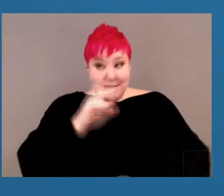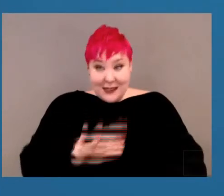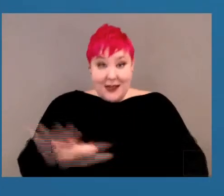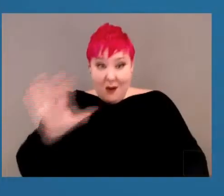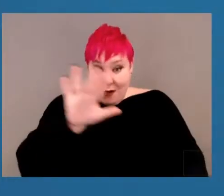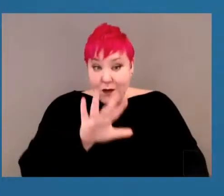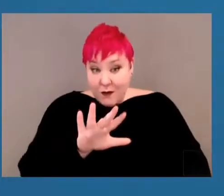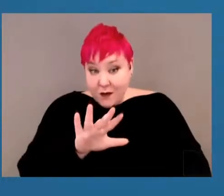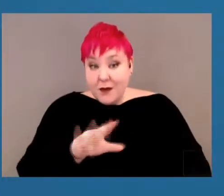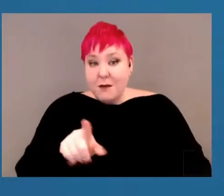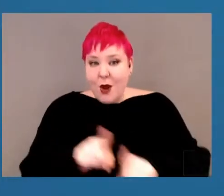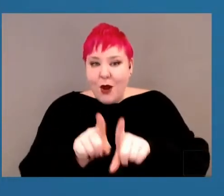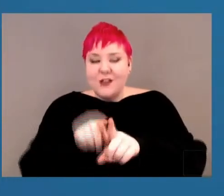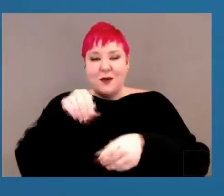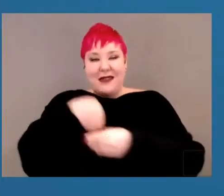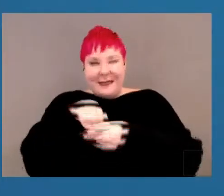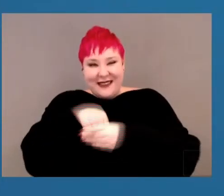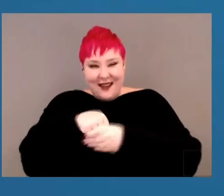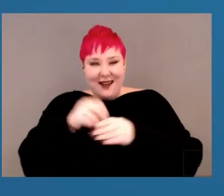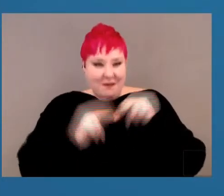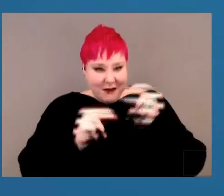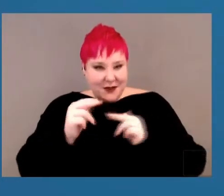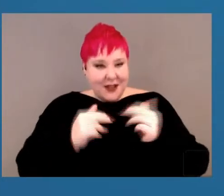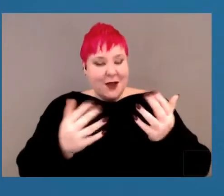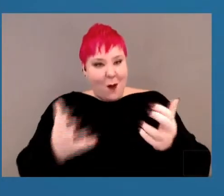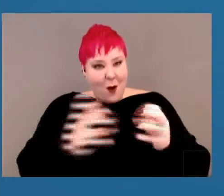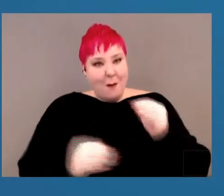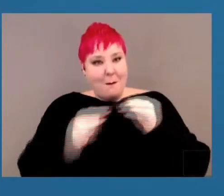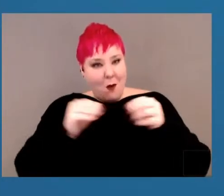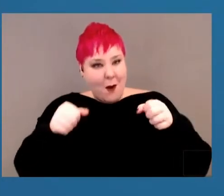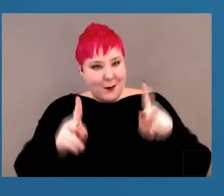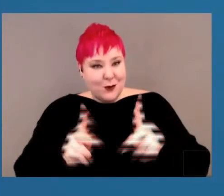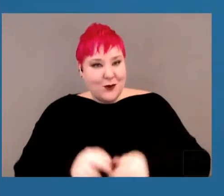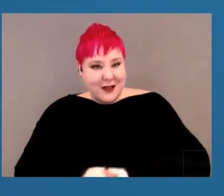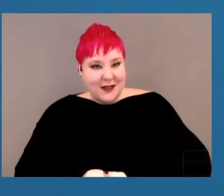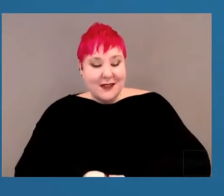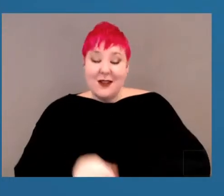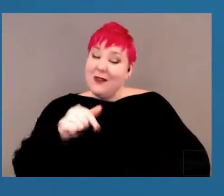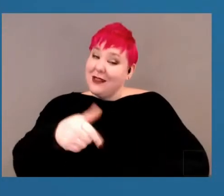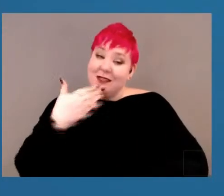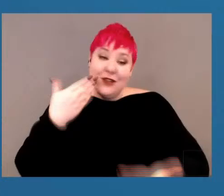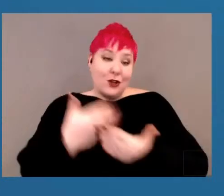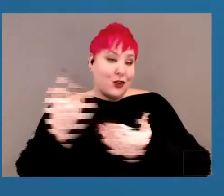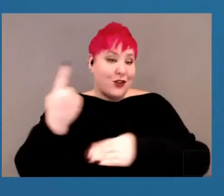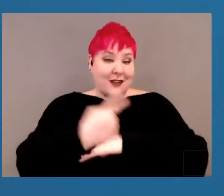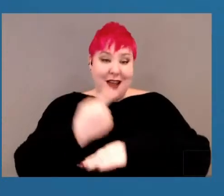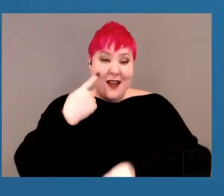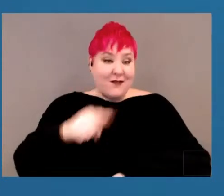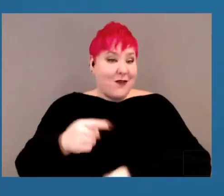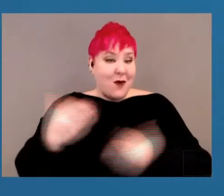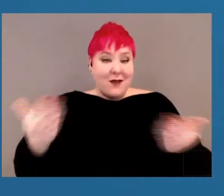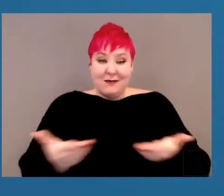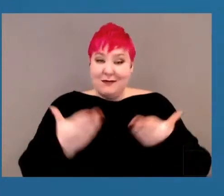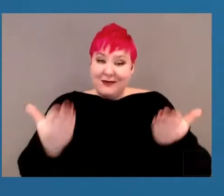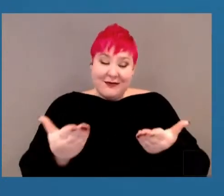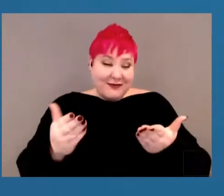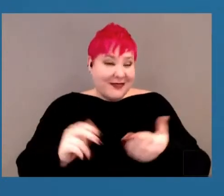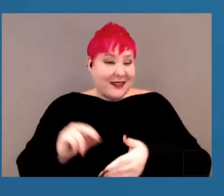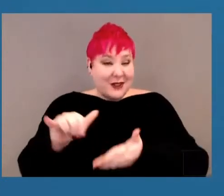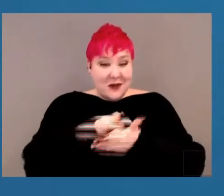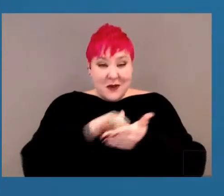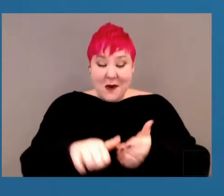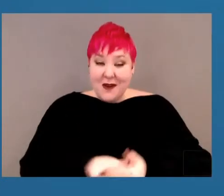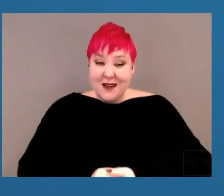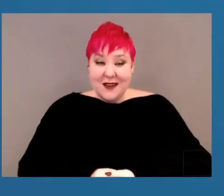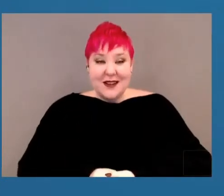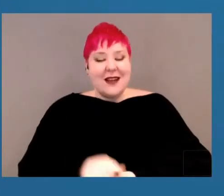happens inside these buildings. So my friends, this is a very good day for upstate New York. And also this will be home to North